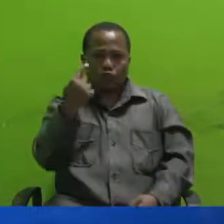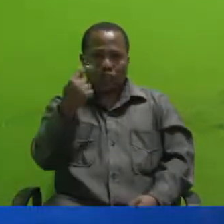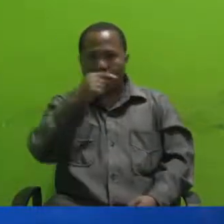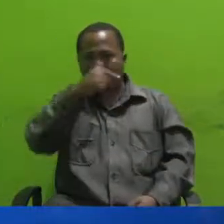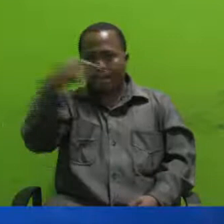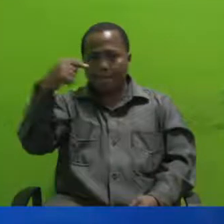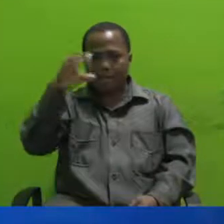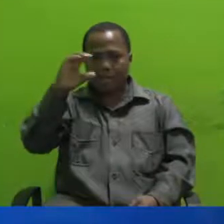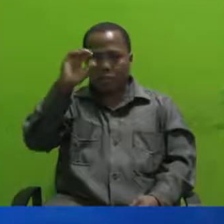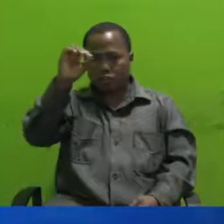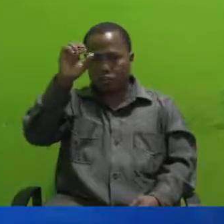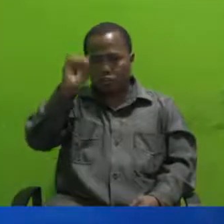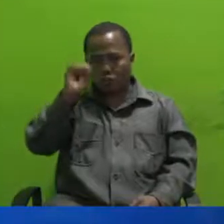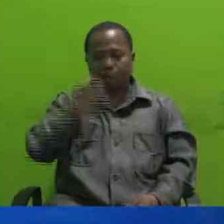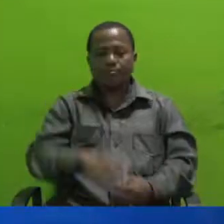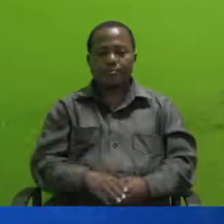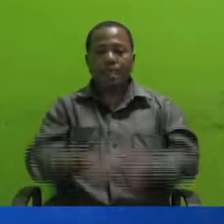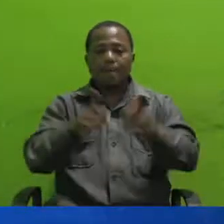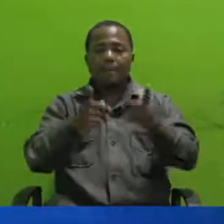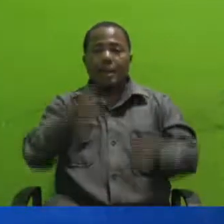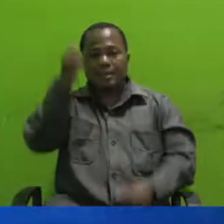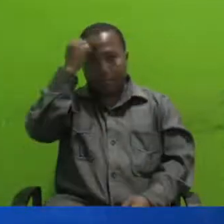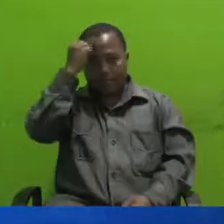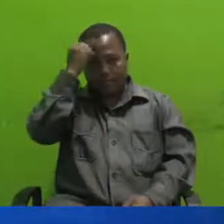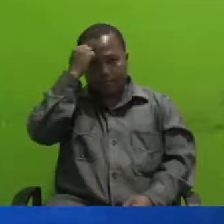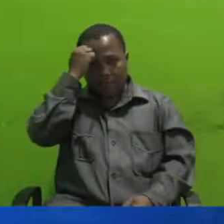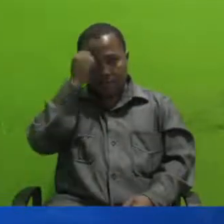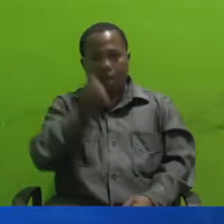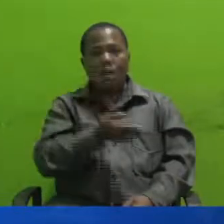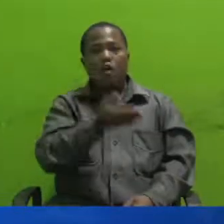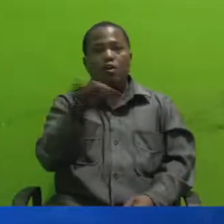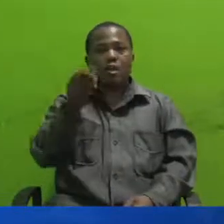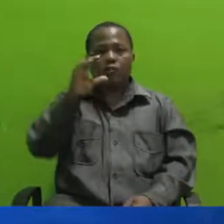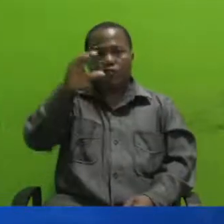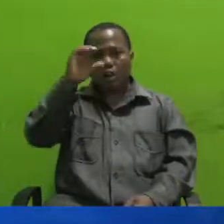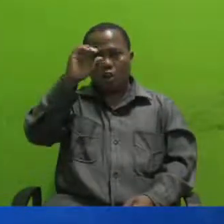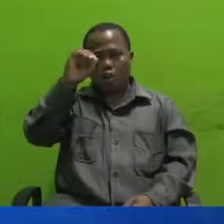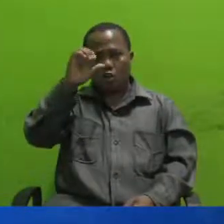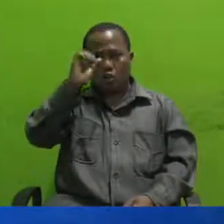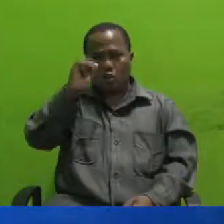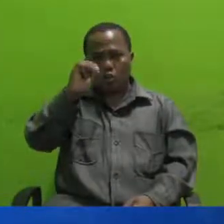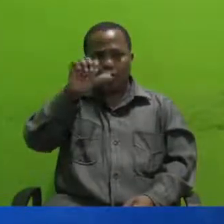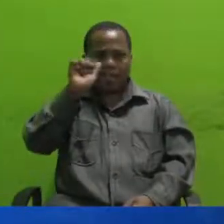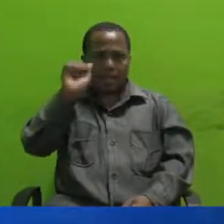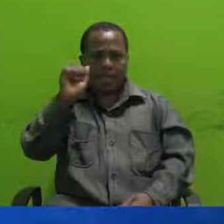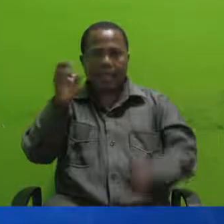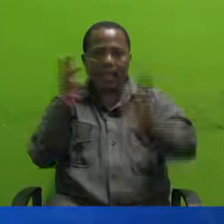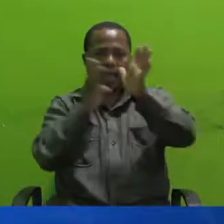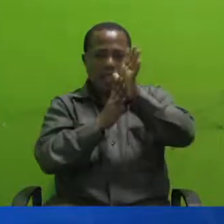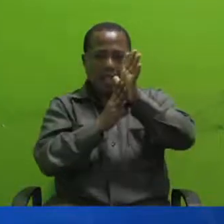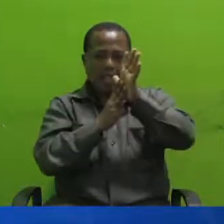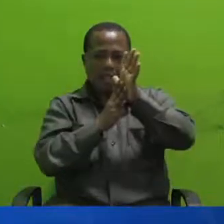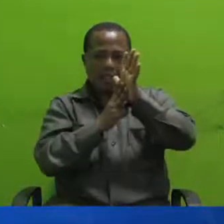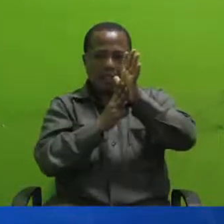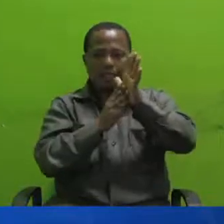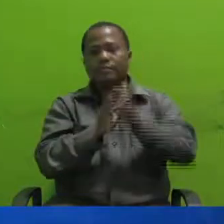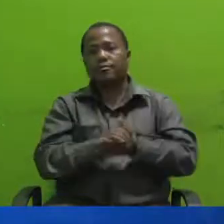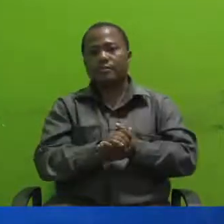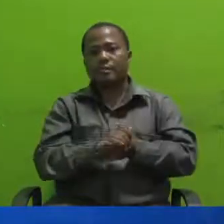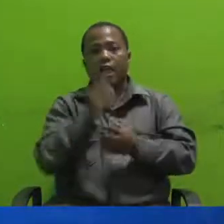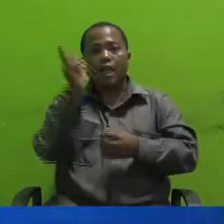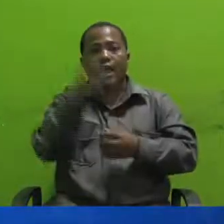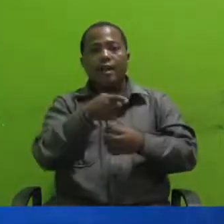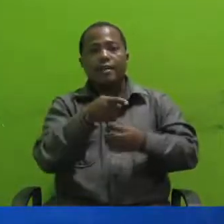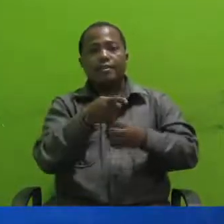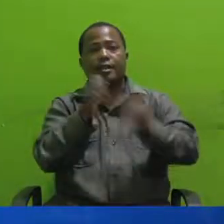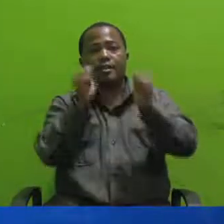minus cos squared of A. But remember, we have our cos A here, which is 8 out of 10.